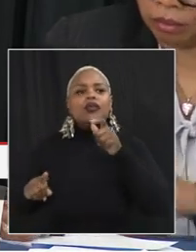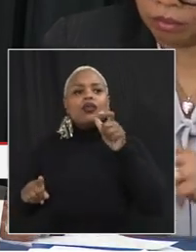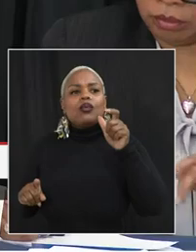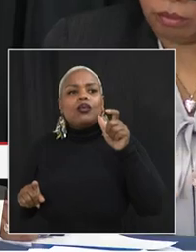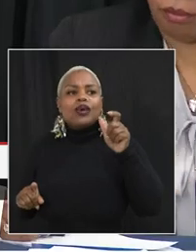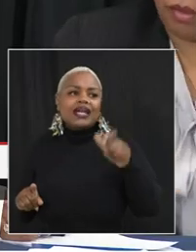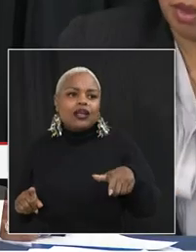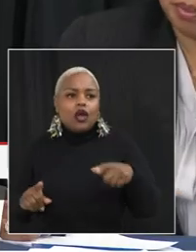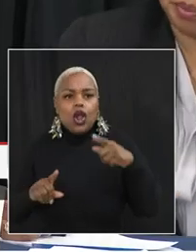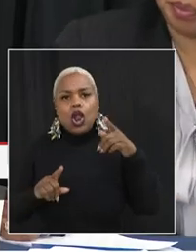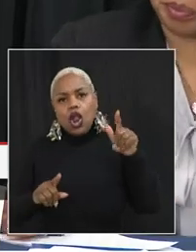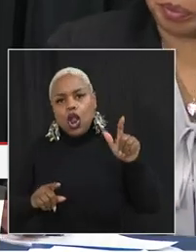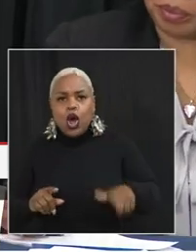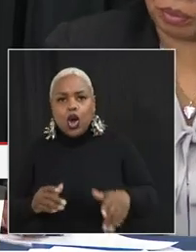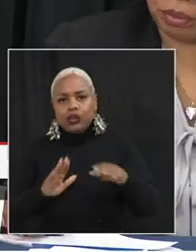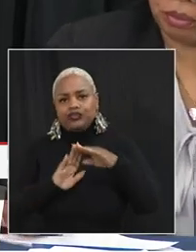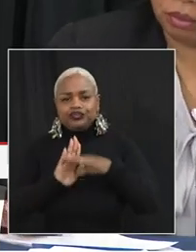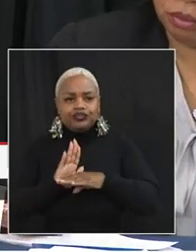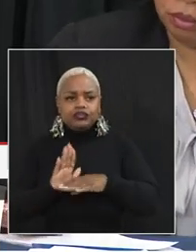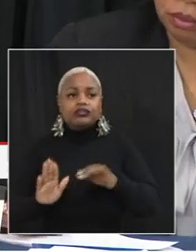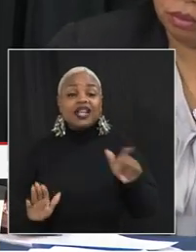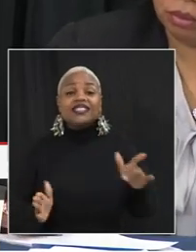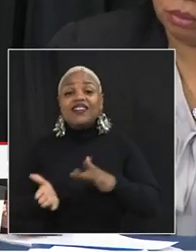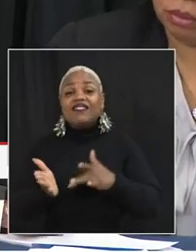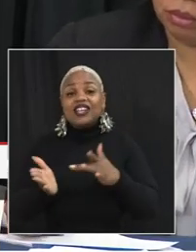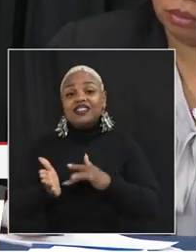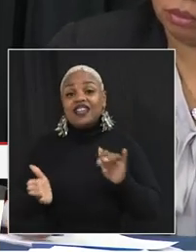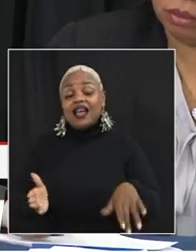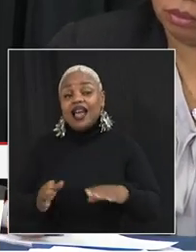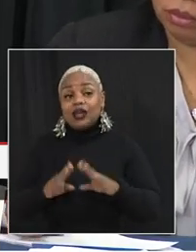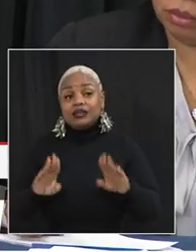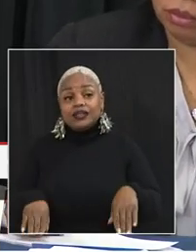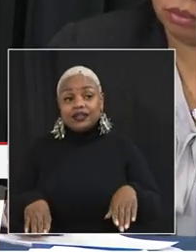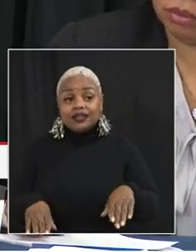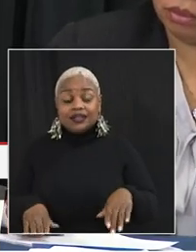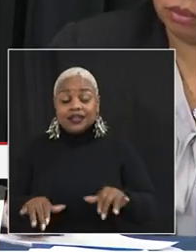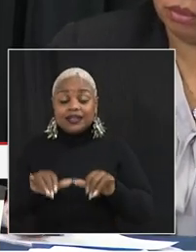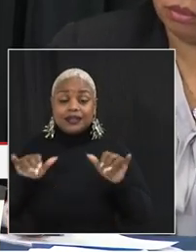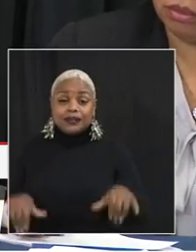that the issue around rent control aren't addressed in any